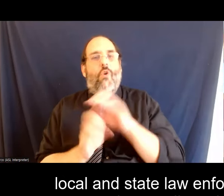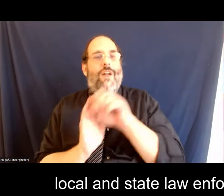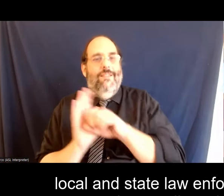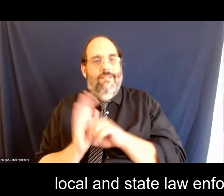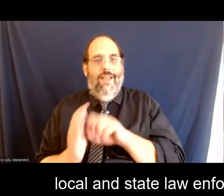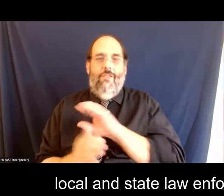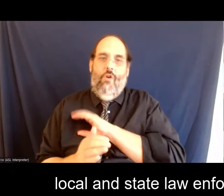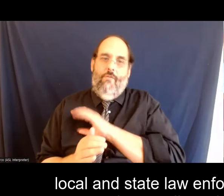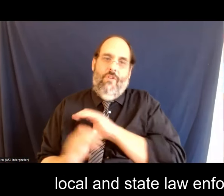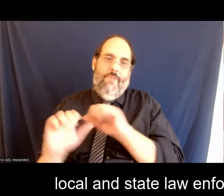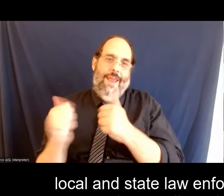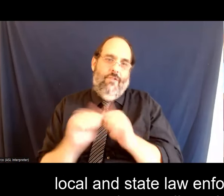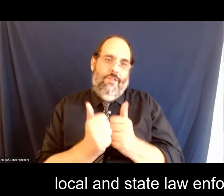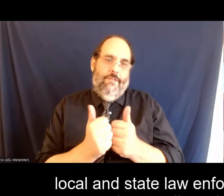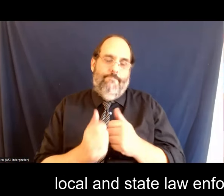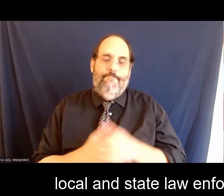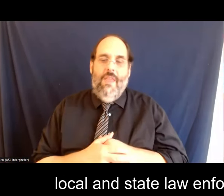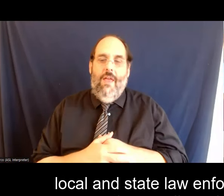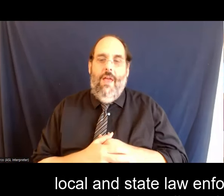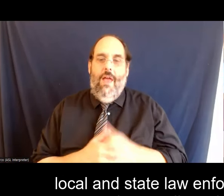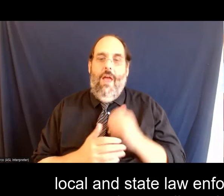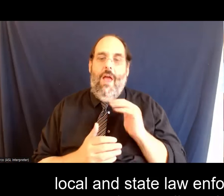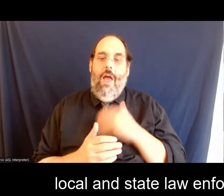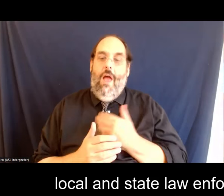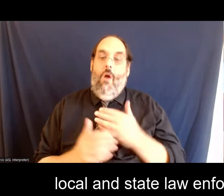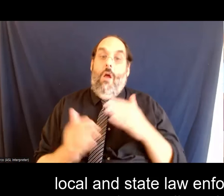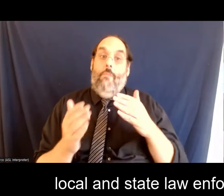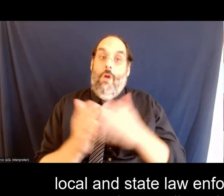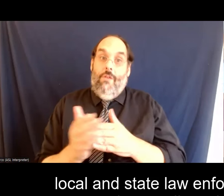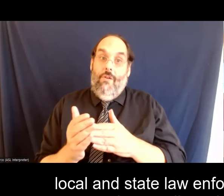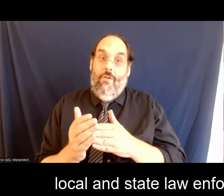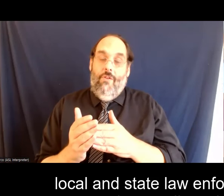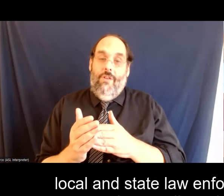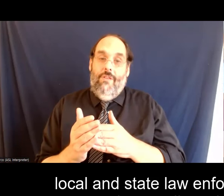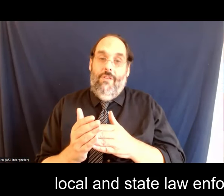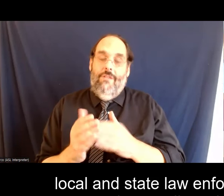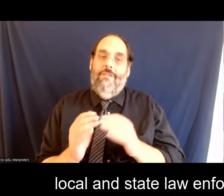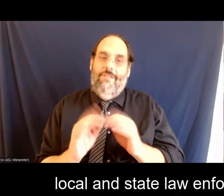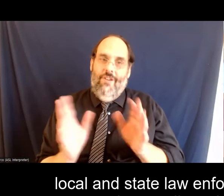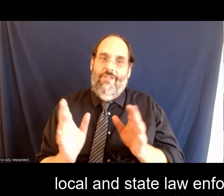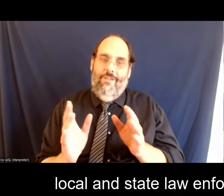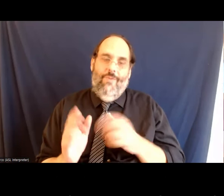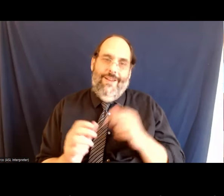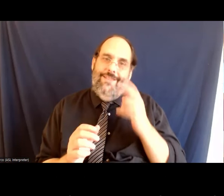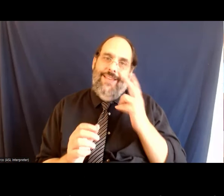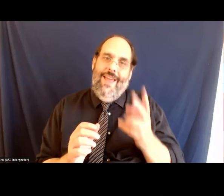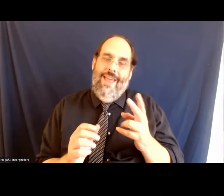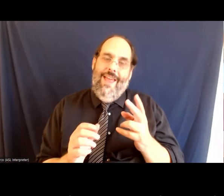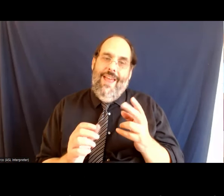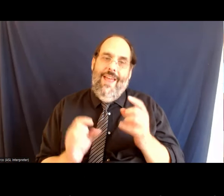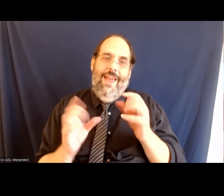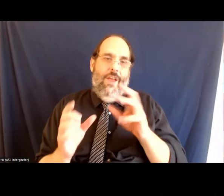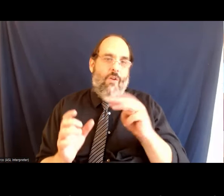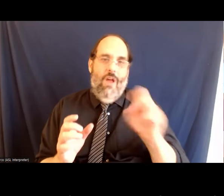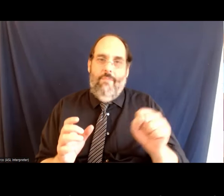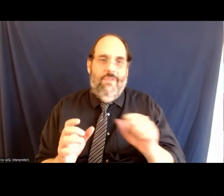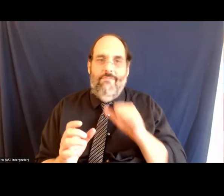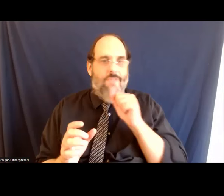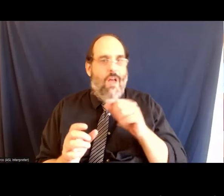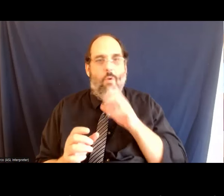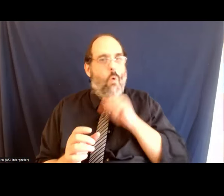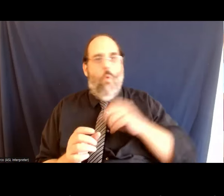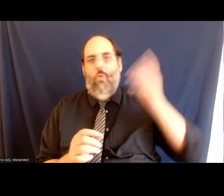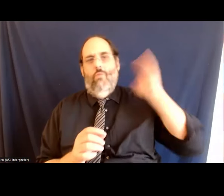enforcement. Our prosecutions sadly make clear that hate crimes are not from a bygone era, but